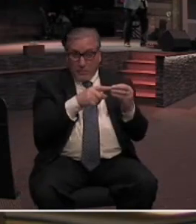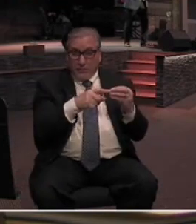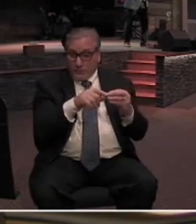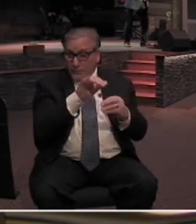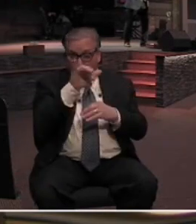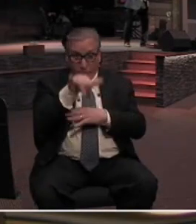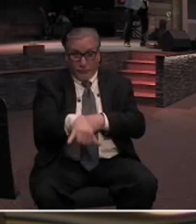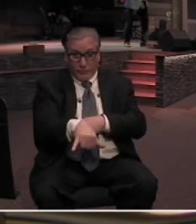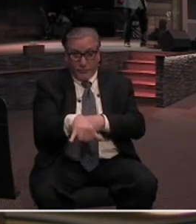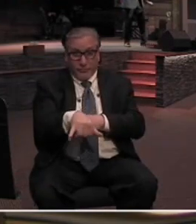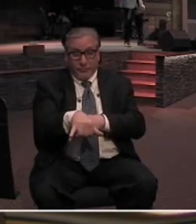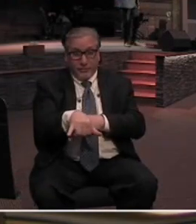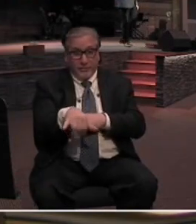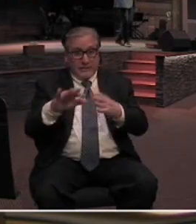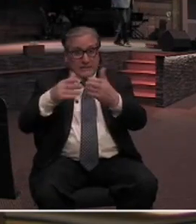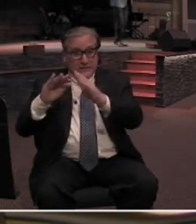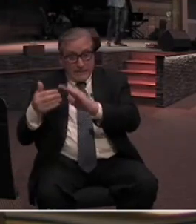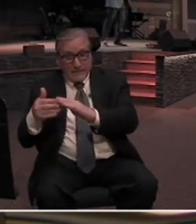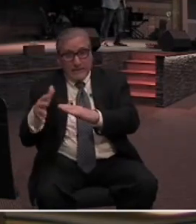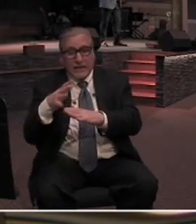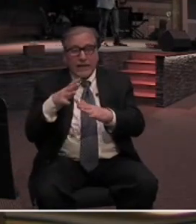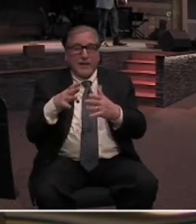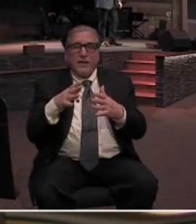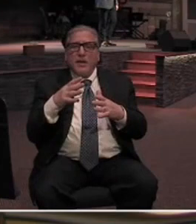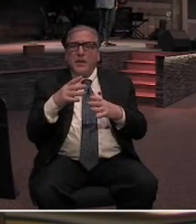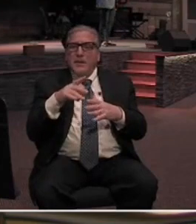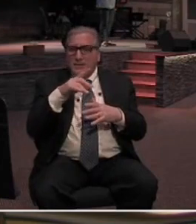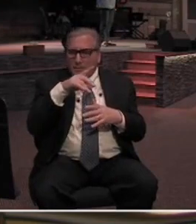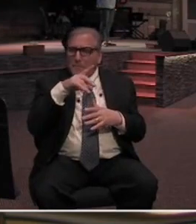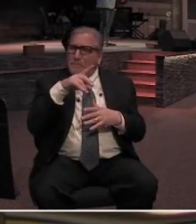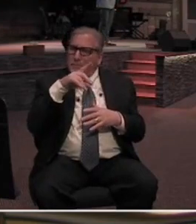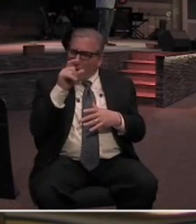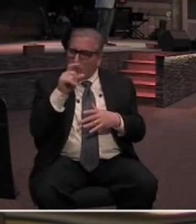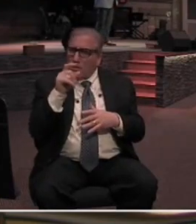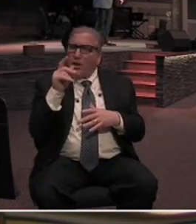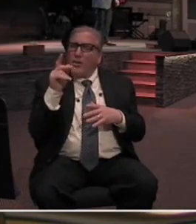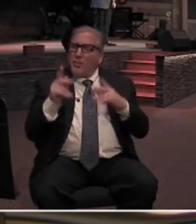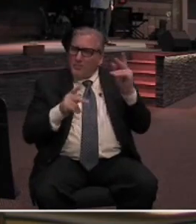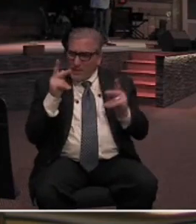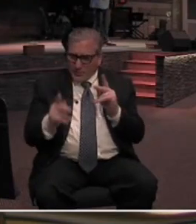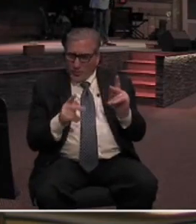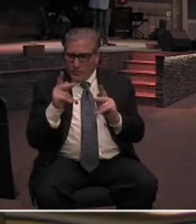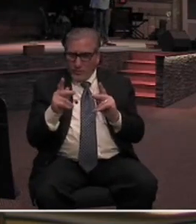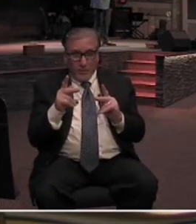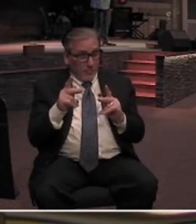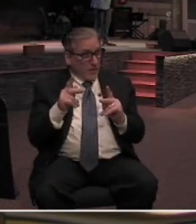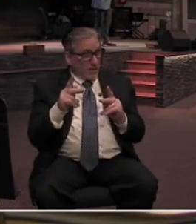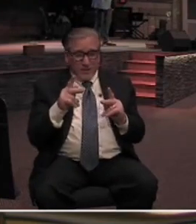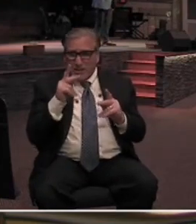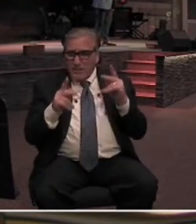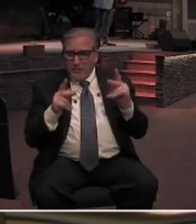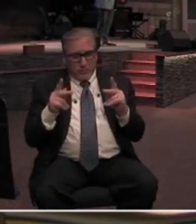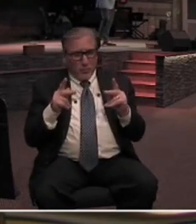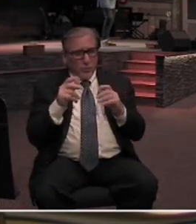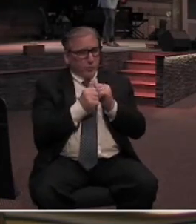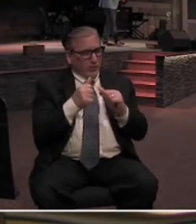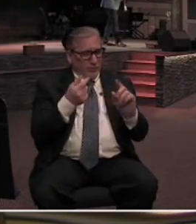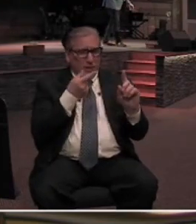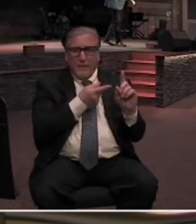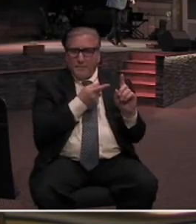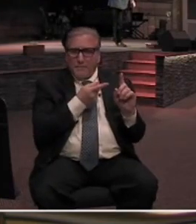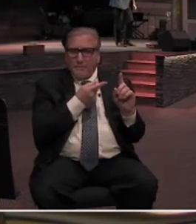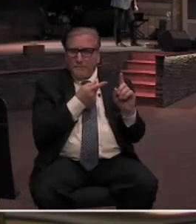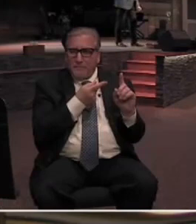this next part. For the people, the guys that were with him,